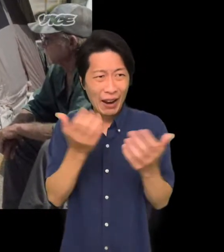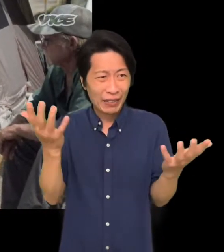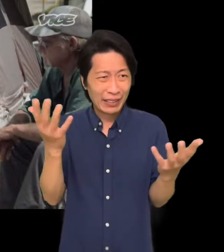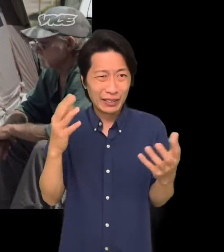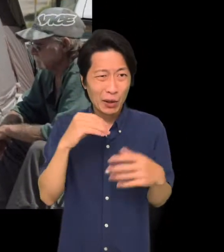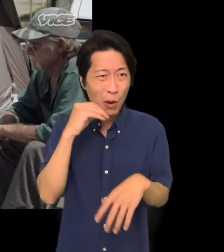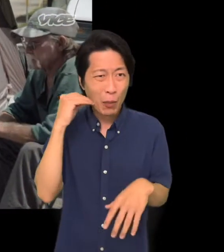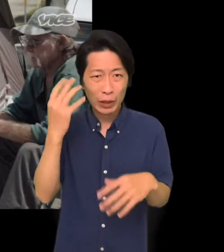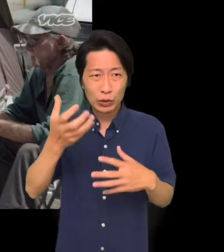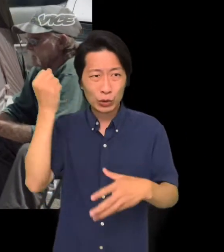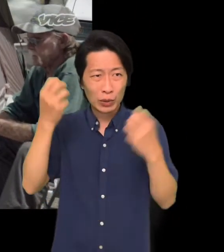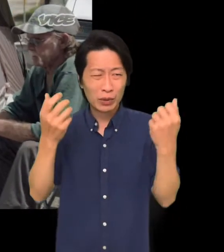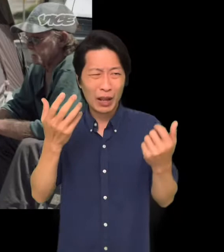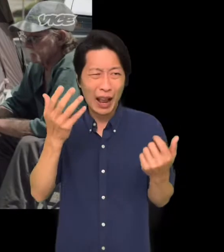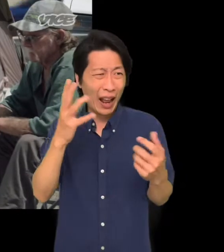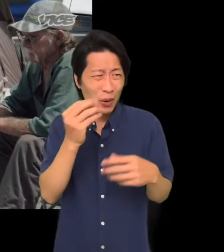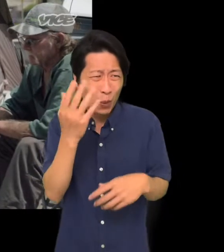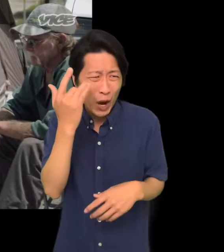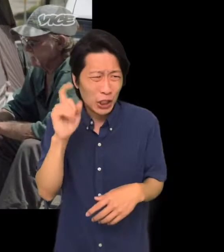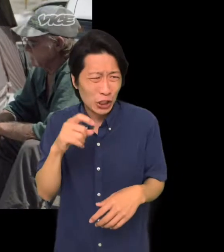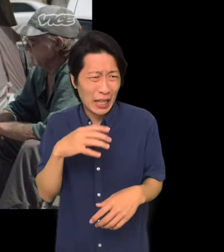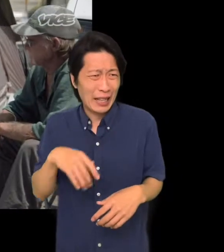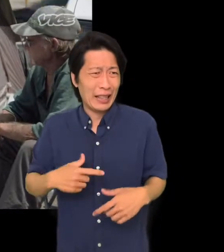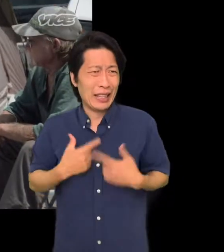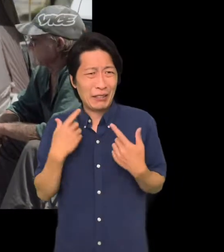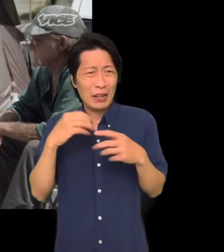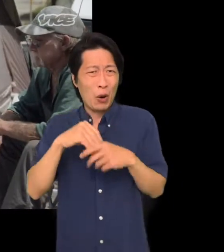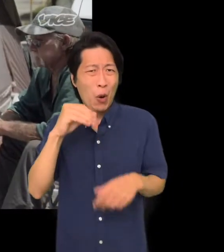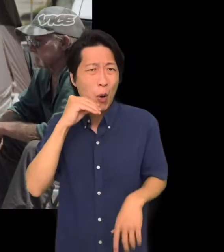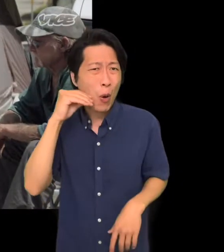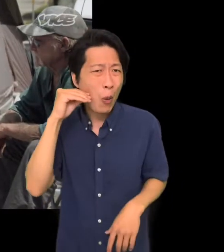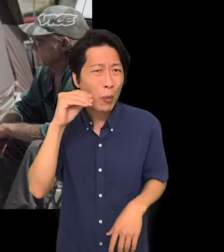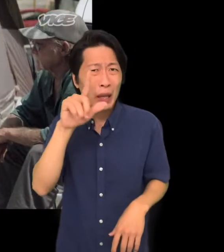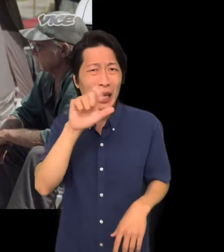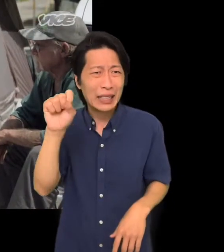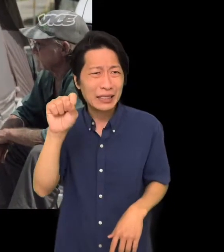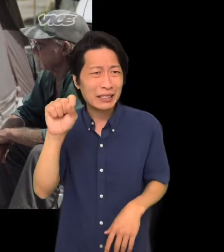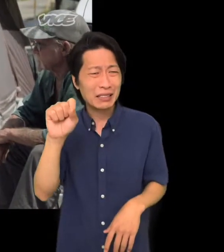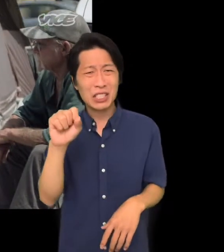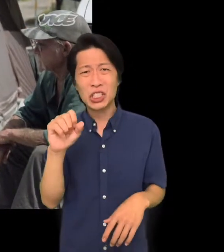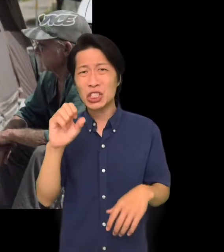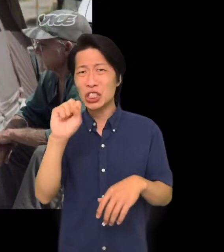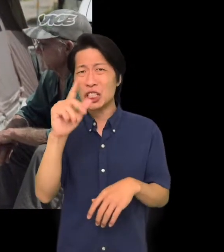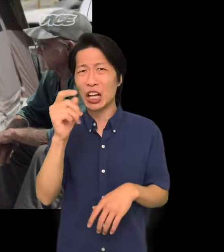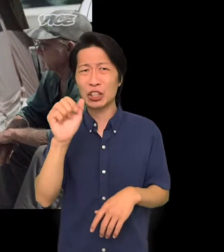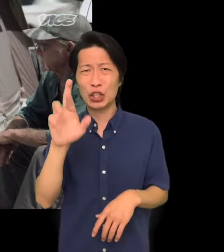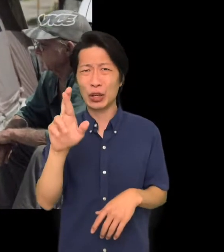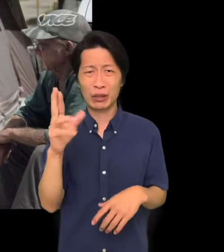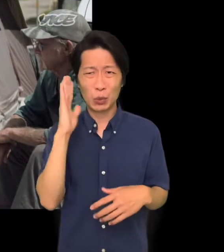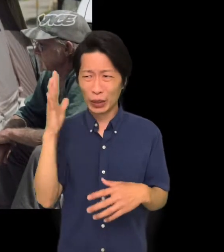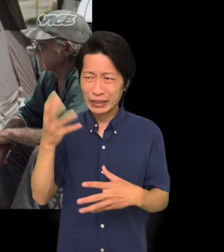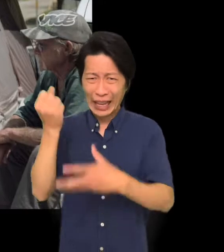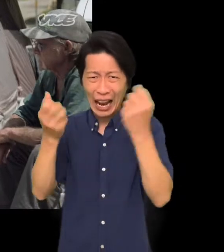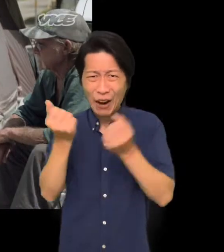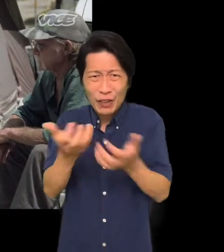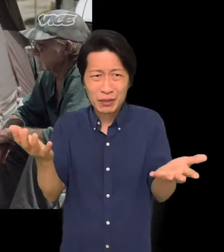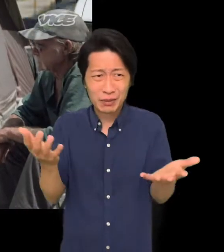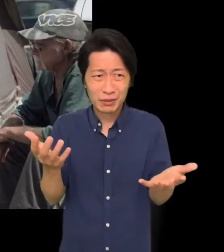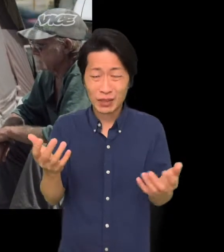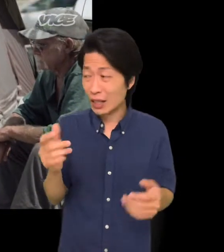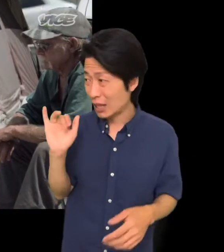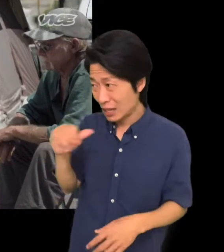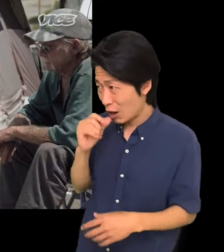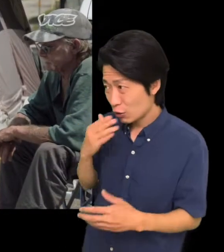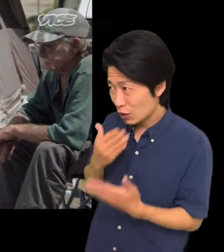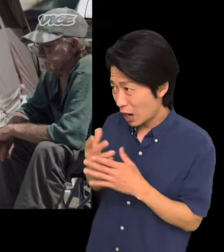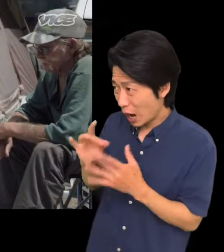took. So why should you live in a homeless shelter when they're going to take from you? So that doesn't feel like a good option for you No, either. it's